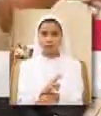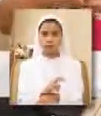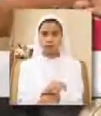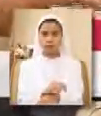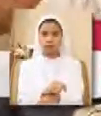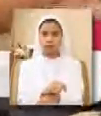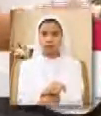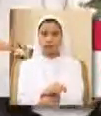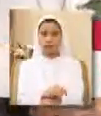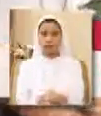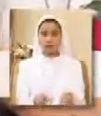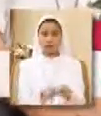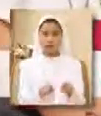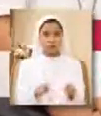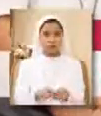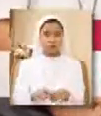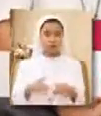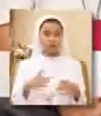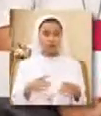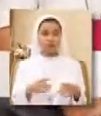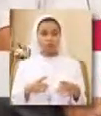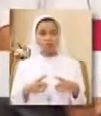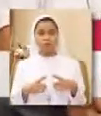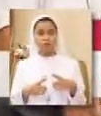the missionaries of charity.